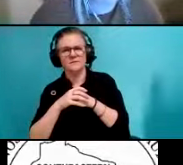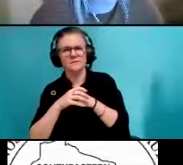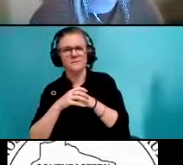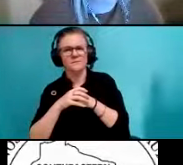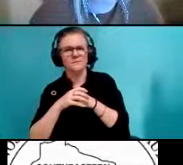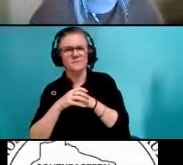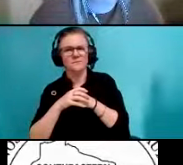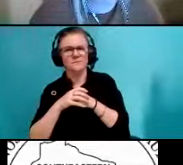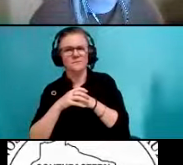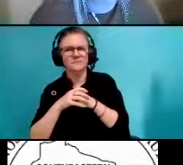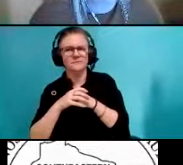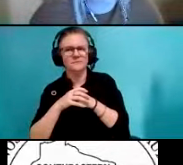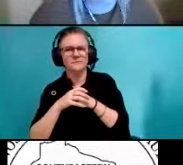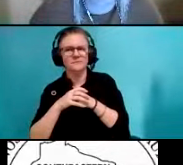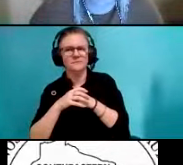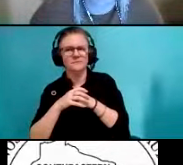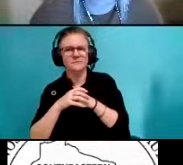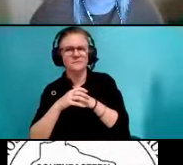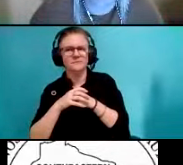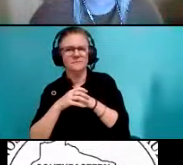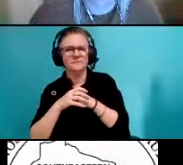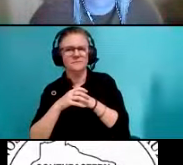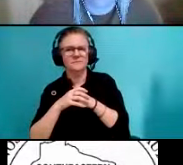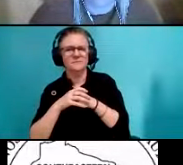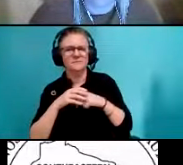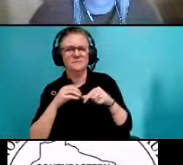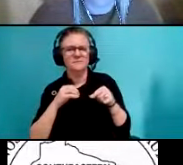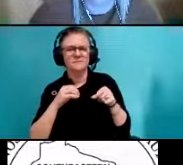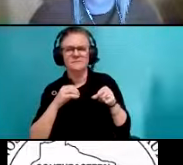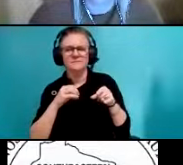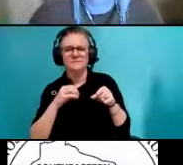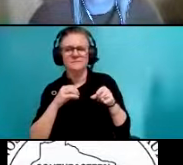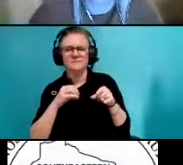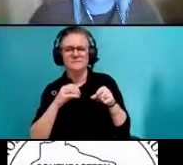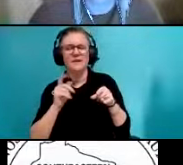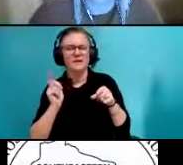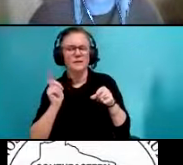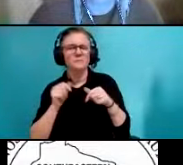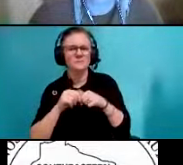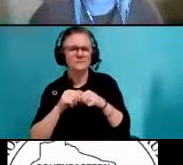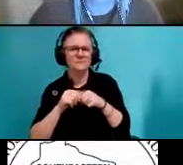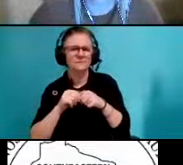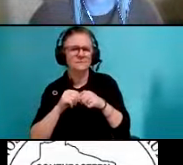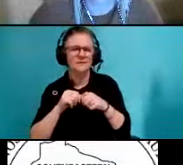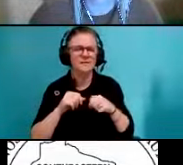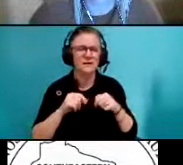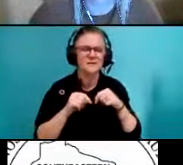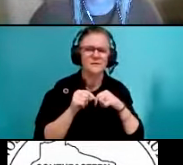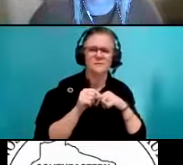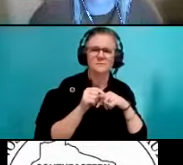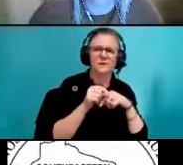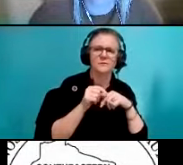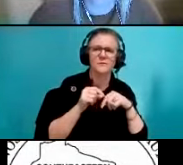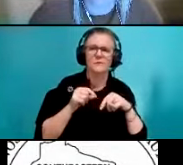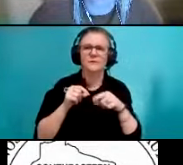cetera, to be handled at existing MCTS facilities, or any upgrades for these facilities?